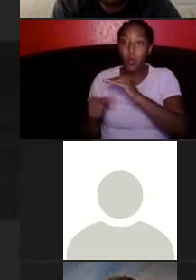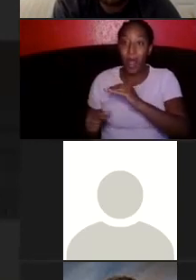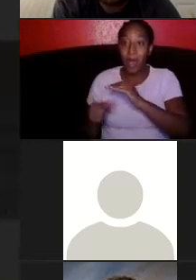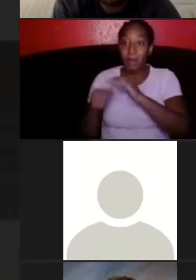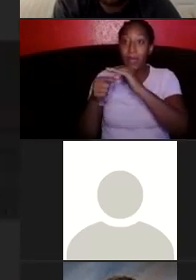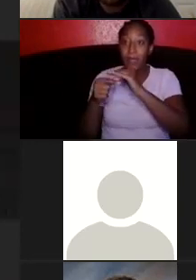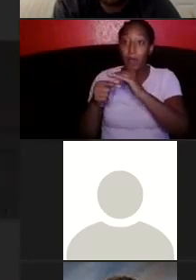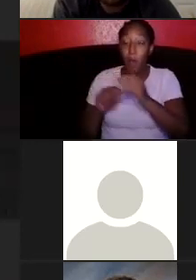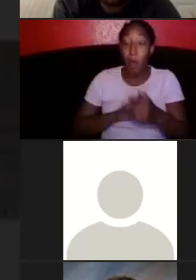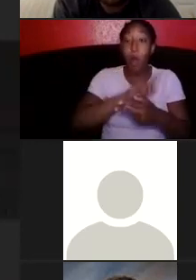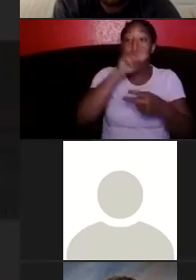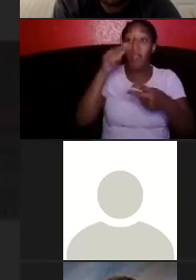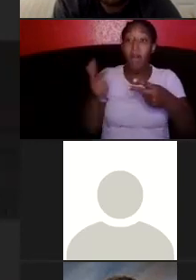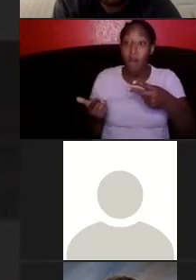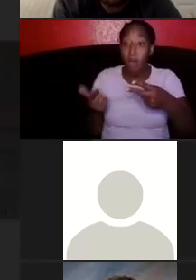equivalent.